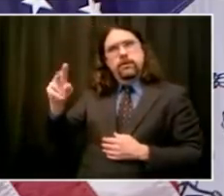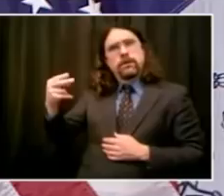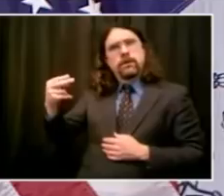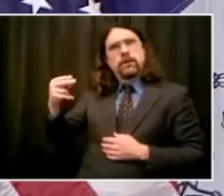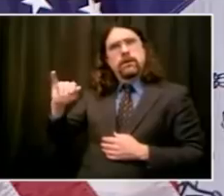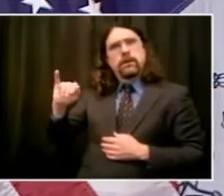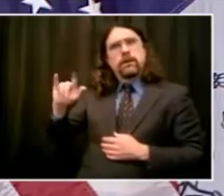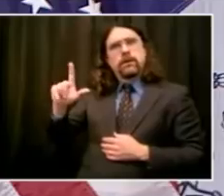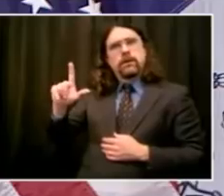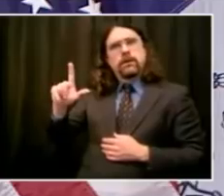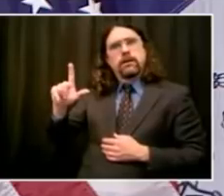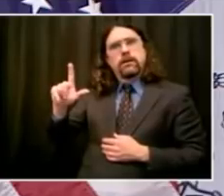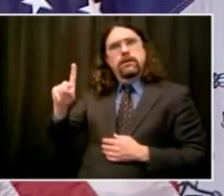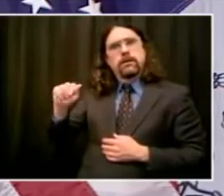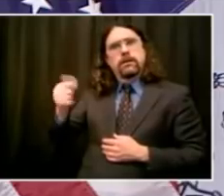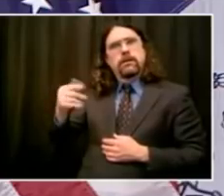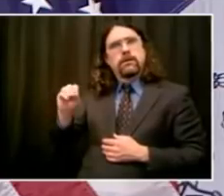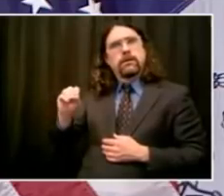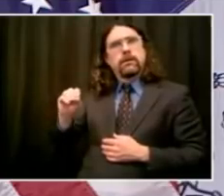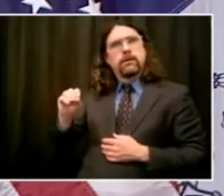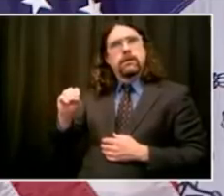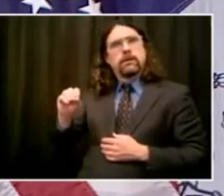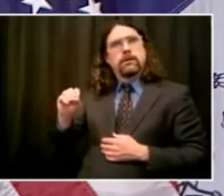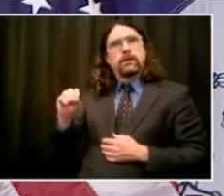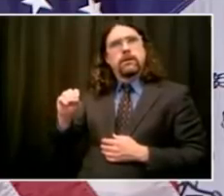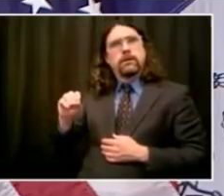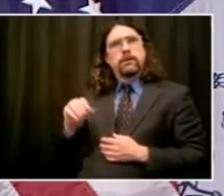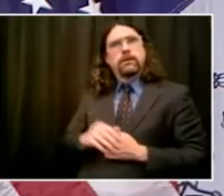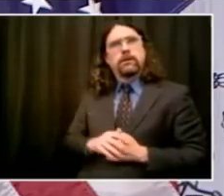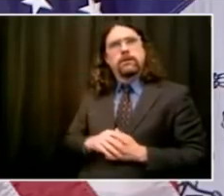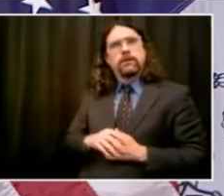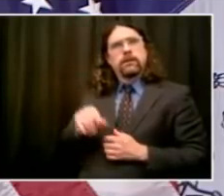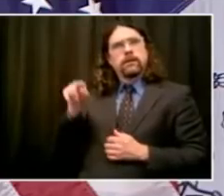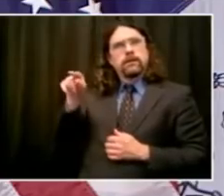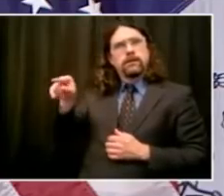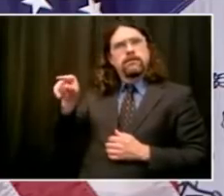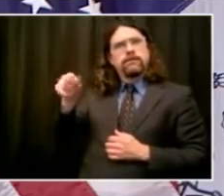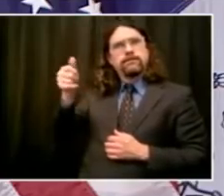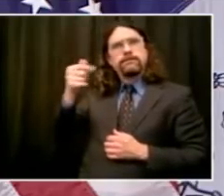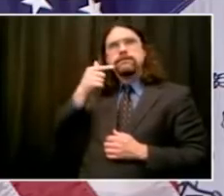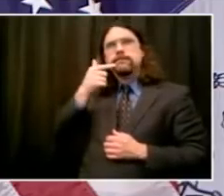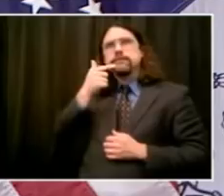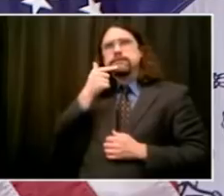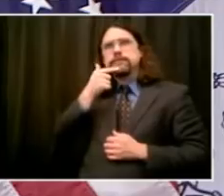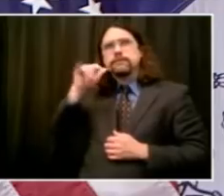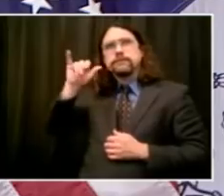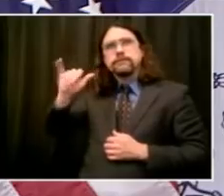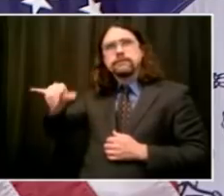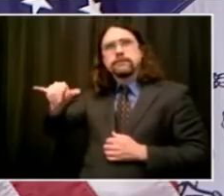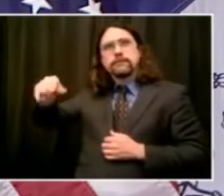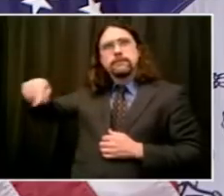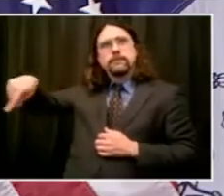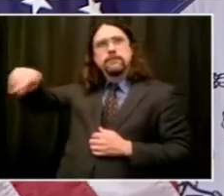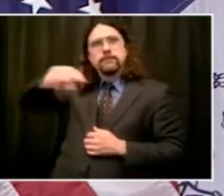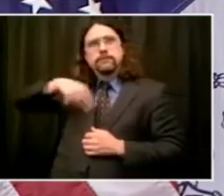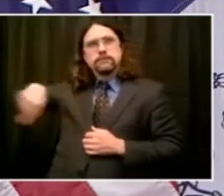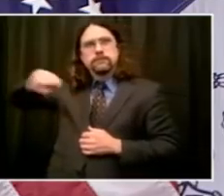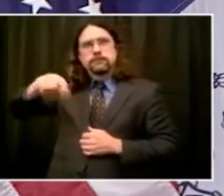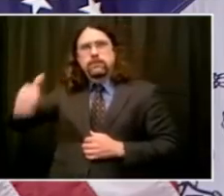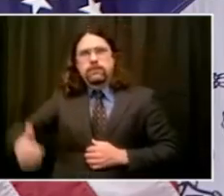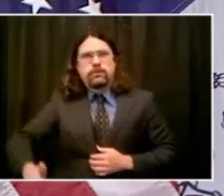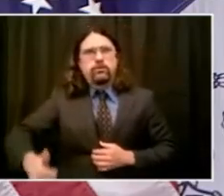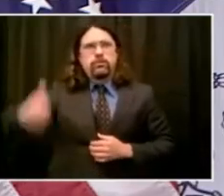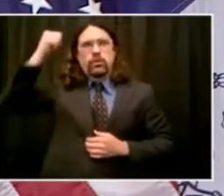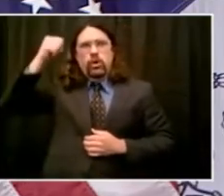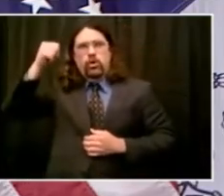a fantastic leader. Of all the mayors in the world, she's one of the ones I admire the most, and I've spent a lot of time with her over the